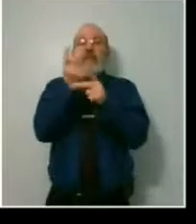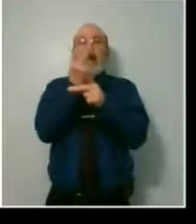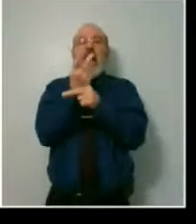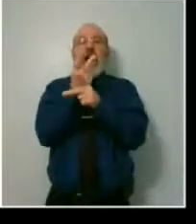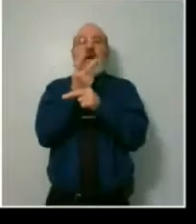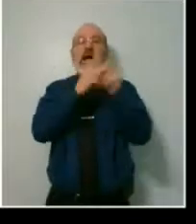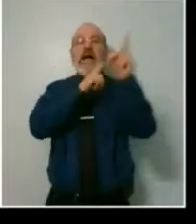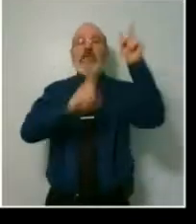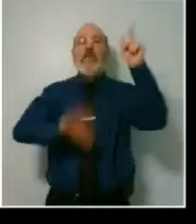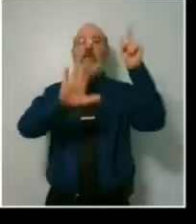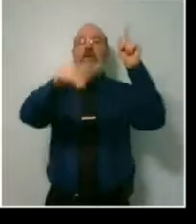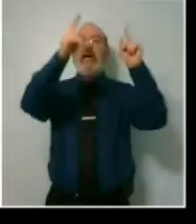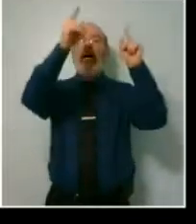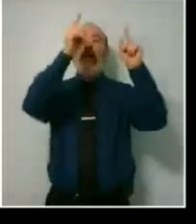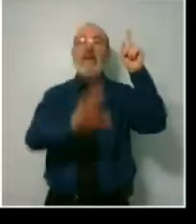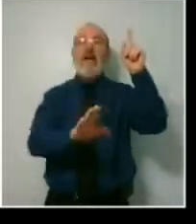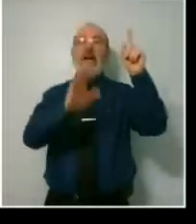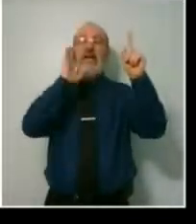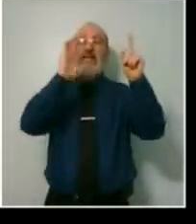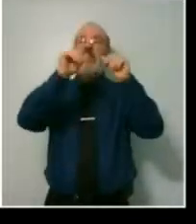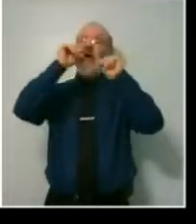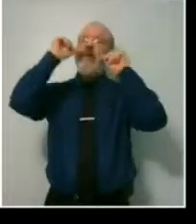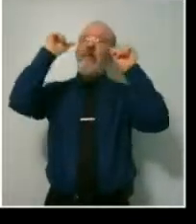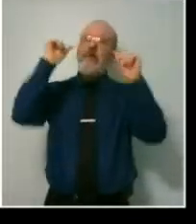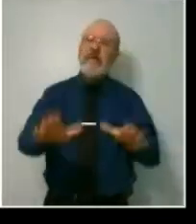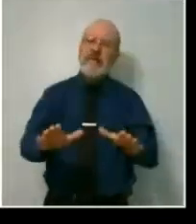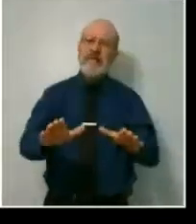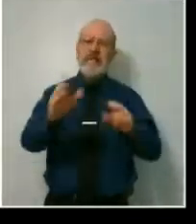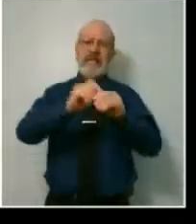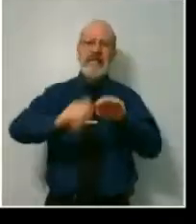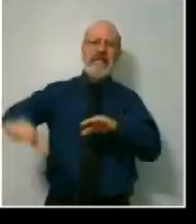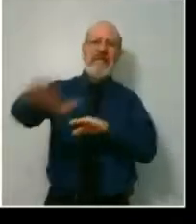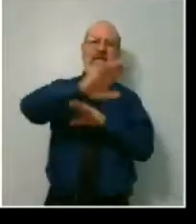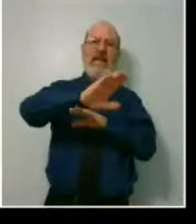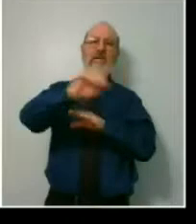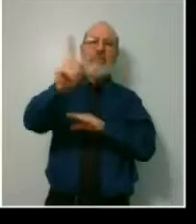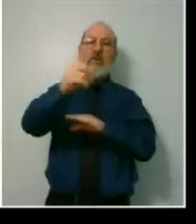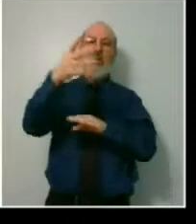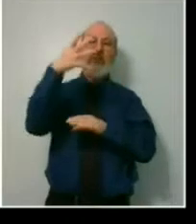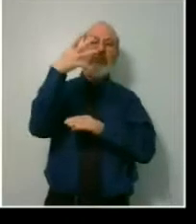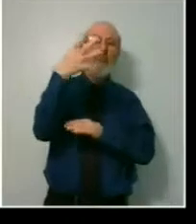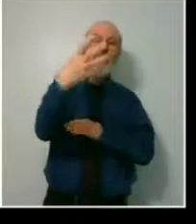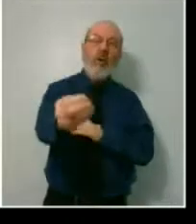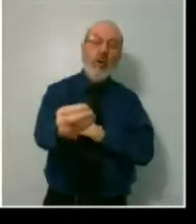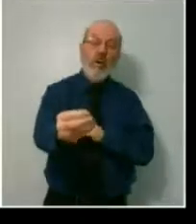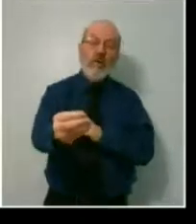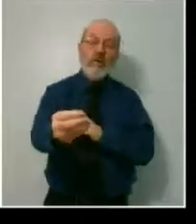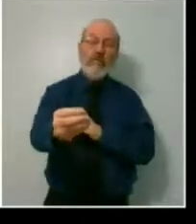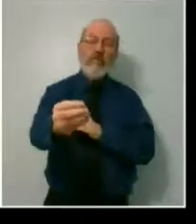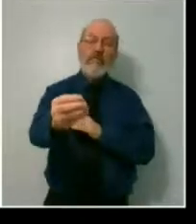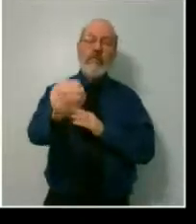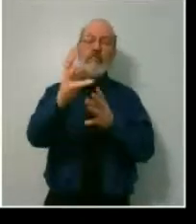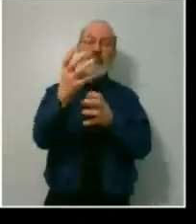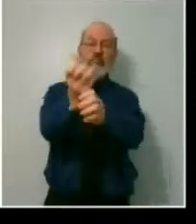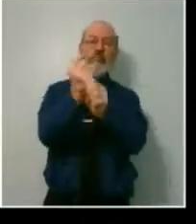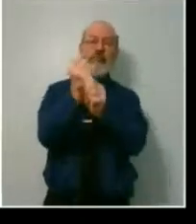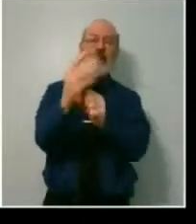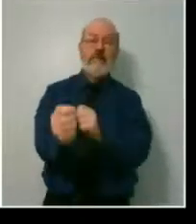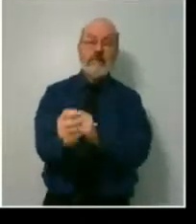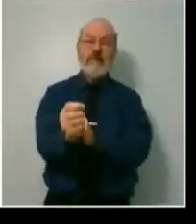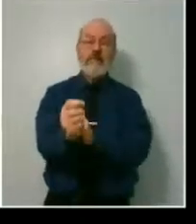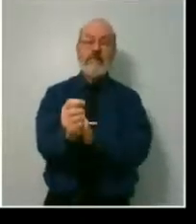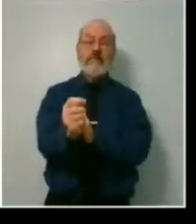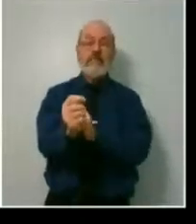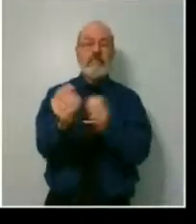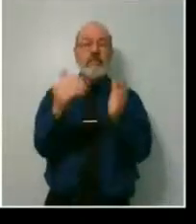thy God shall bless thee in the land whither thou goest to possess it." So again, in